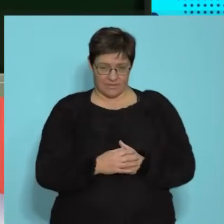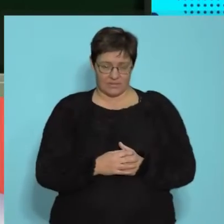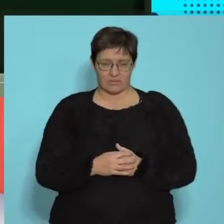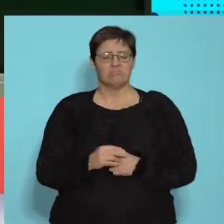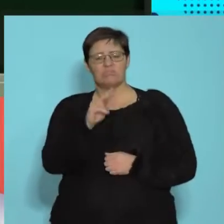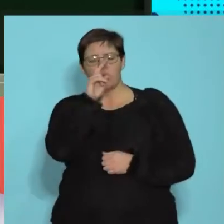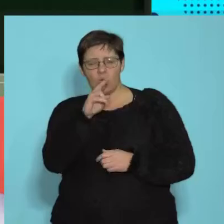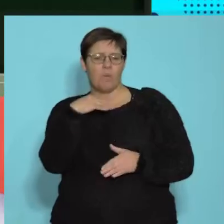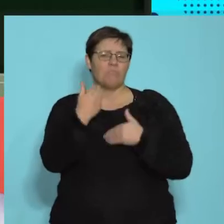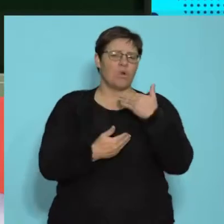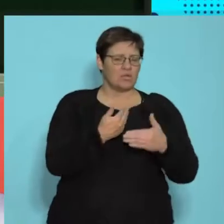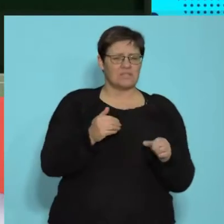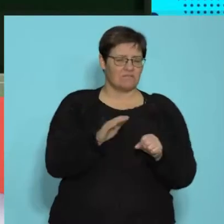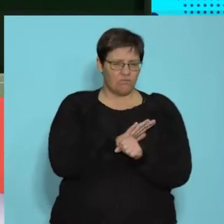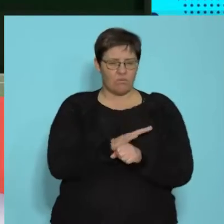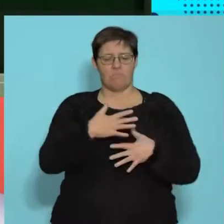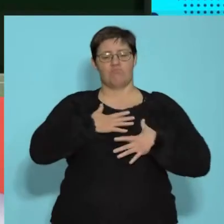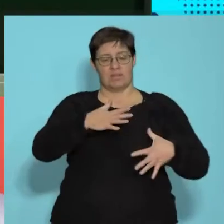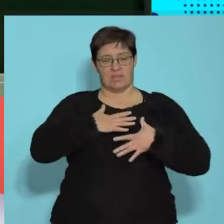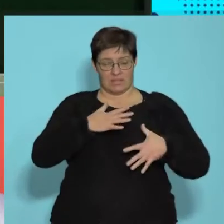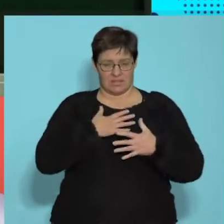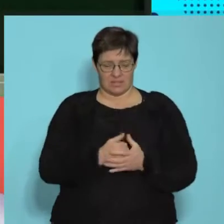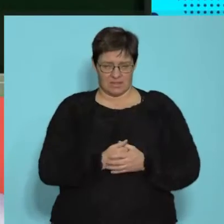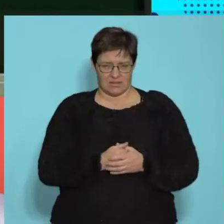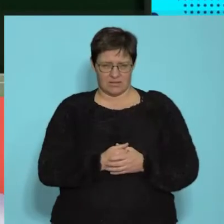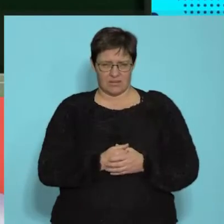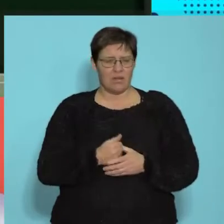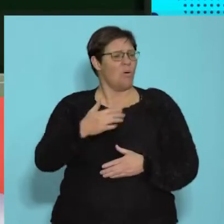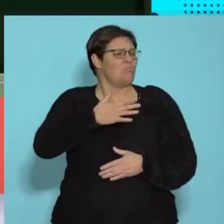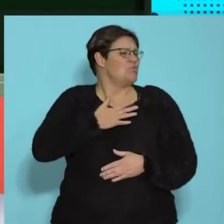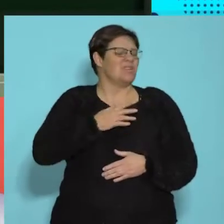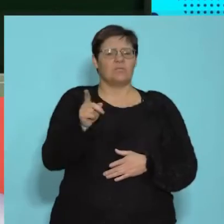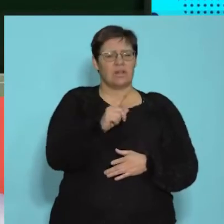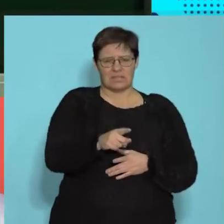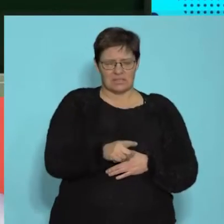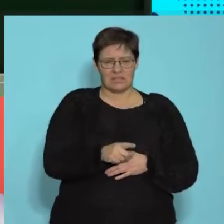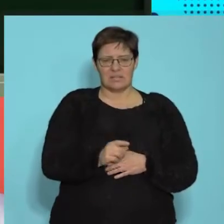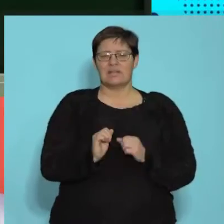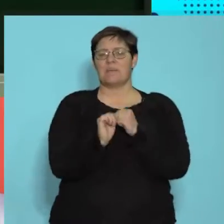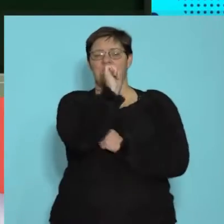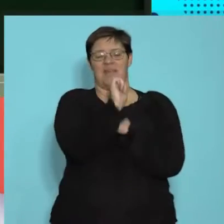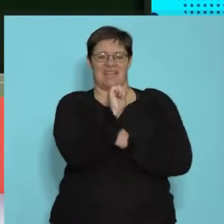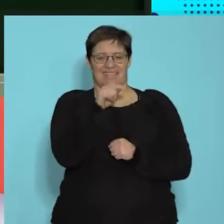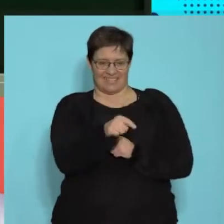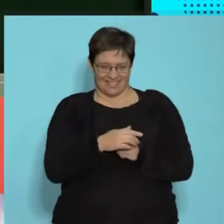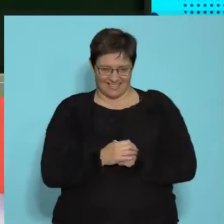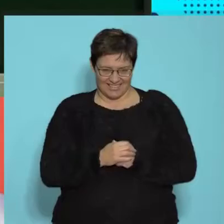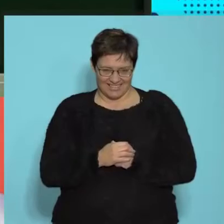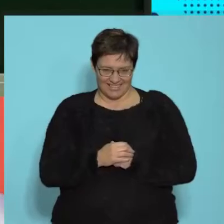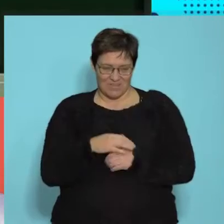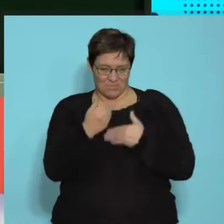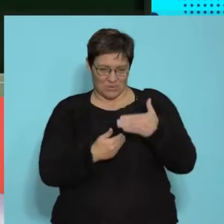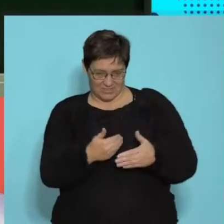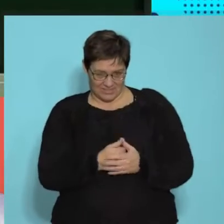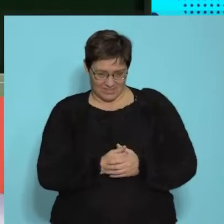out. And then we looked at the whole process of breathing. What was breathing? Breathing is a mechanical All right,